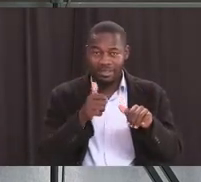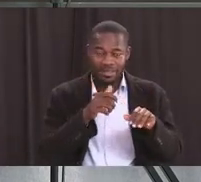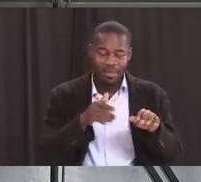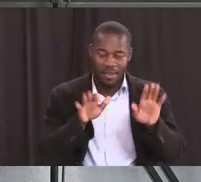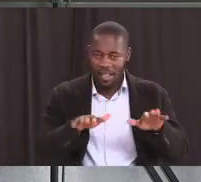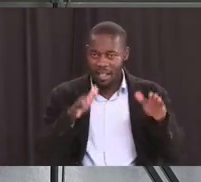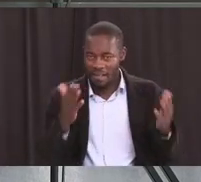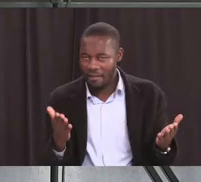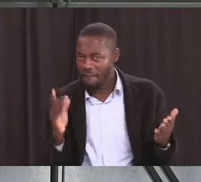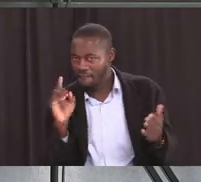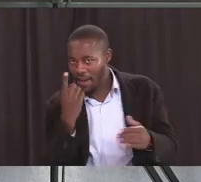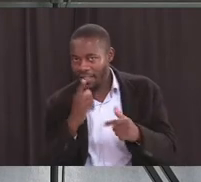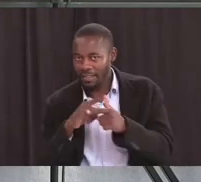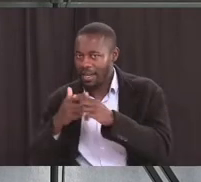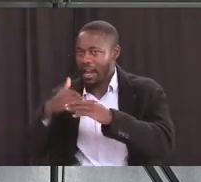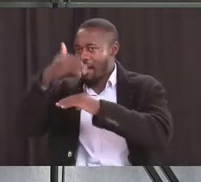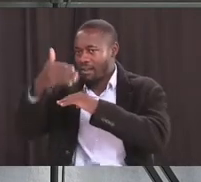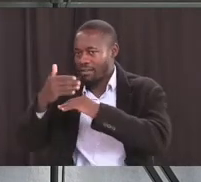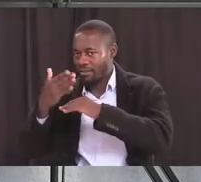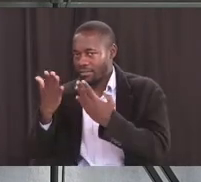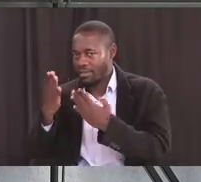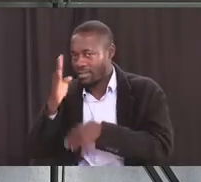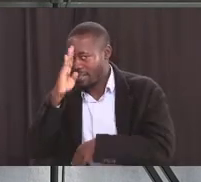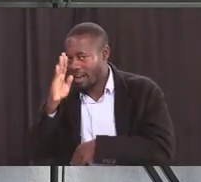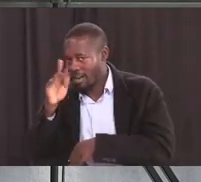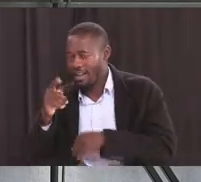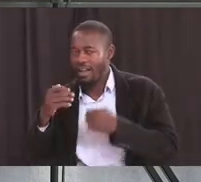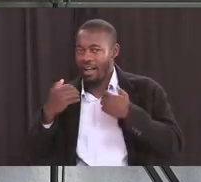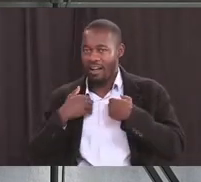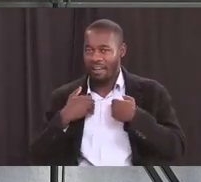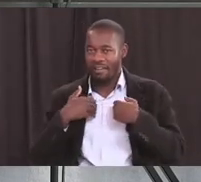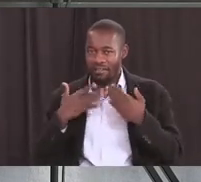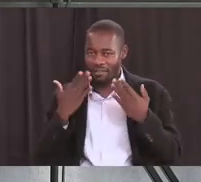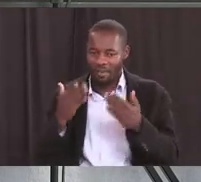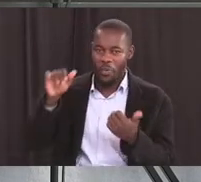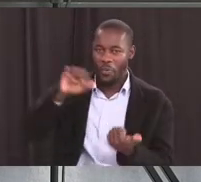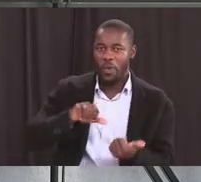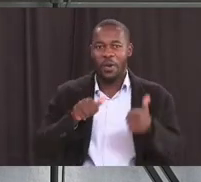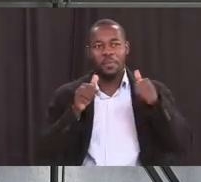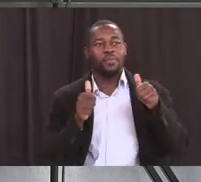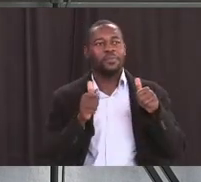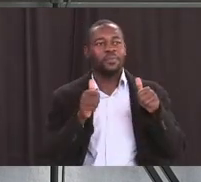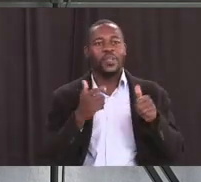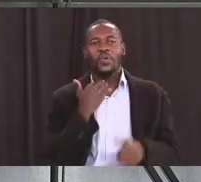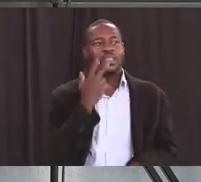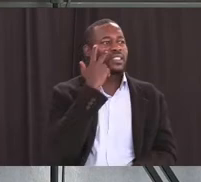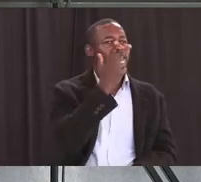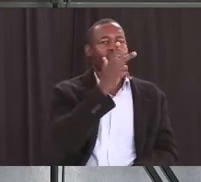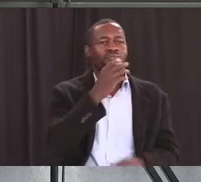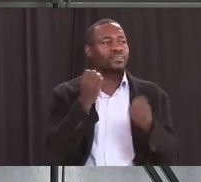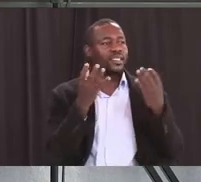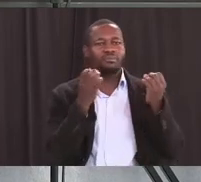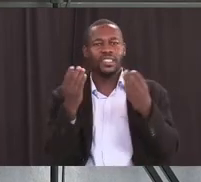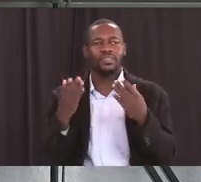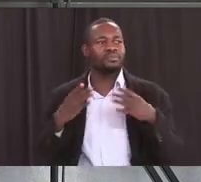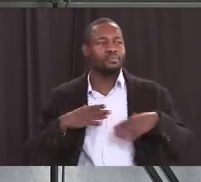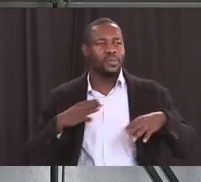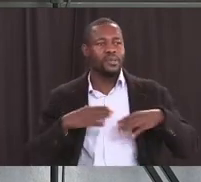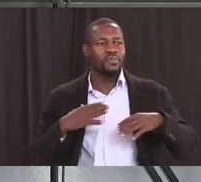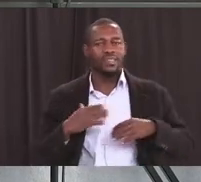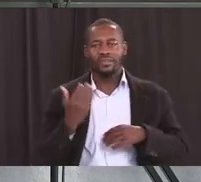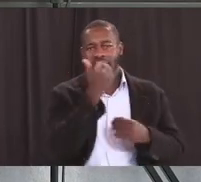So after this, all men, I want to see all men from One Tribe signing up for the nyama choma. Yay.